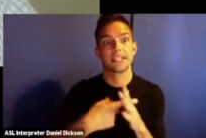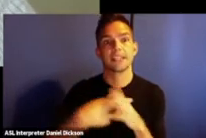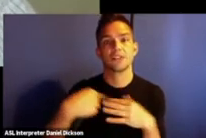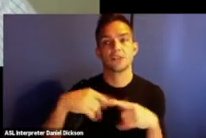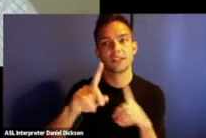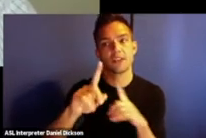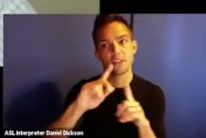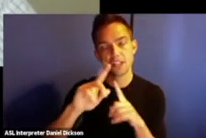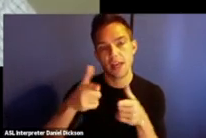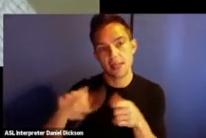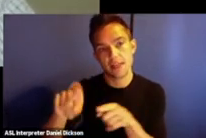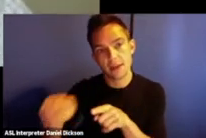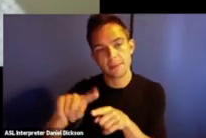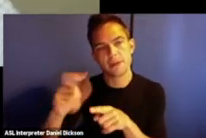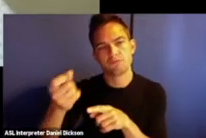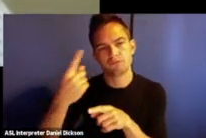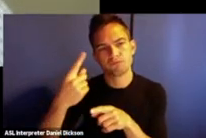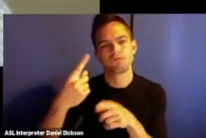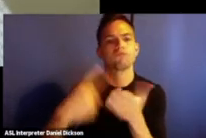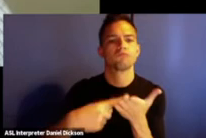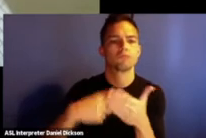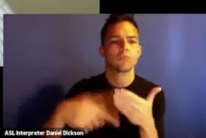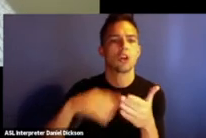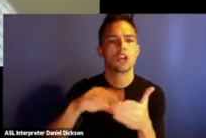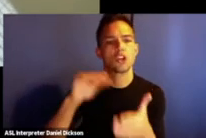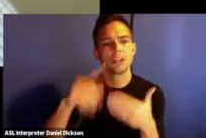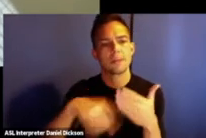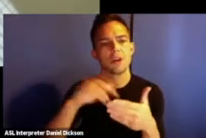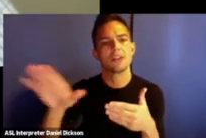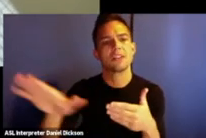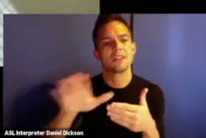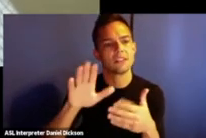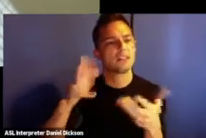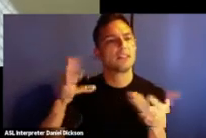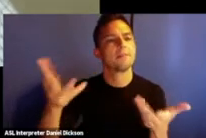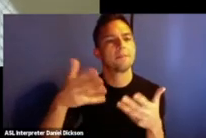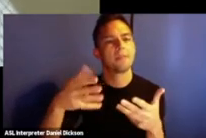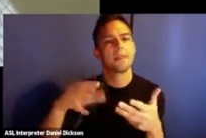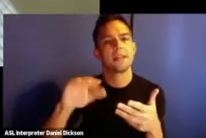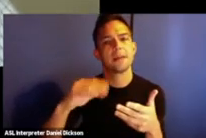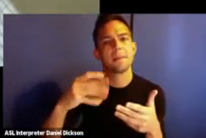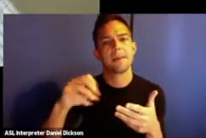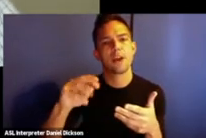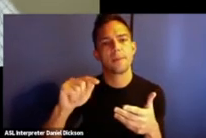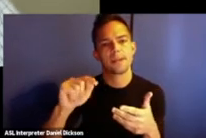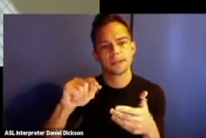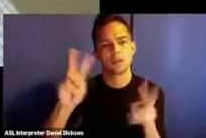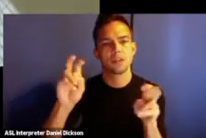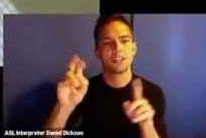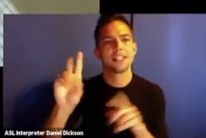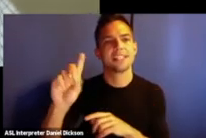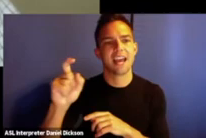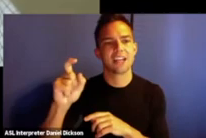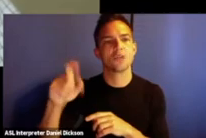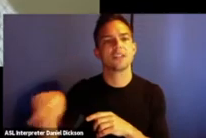Let them actualize and talk about and learn about the impairments or the so-called diagnosis that they might